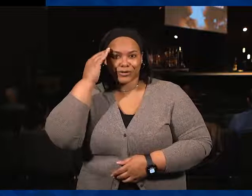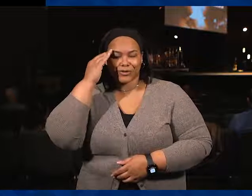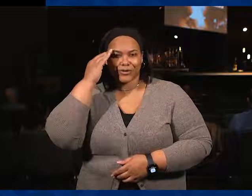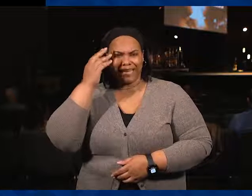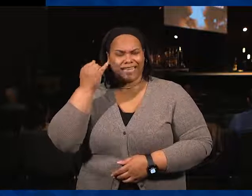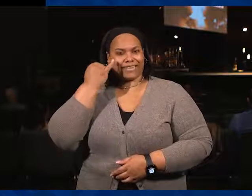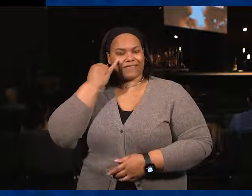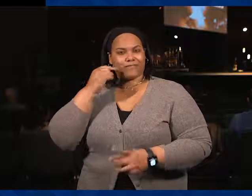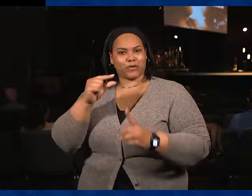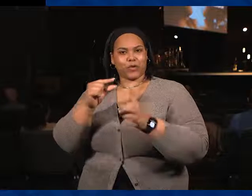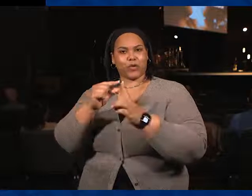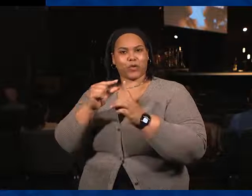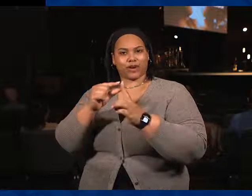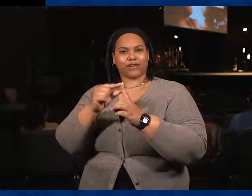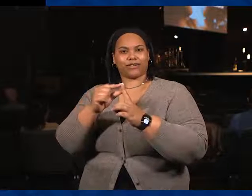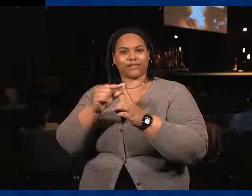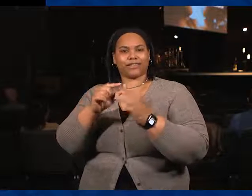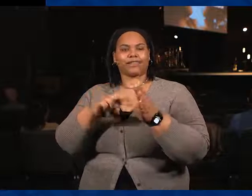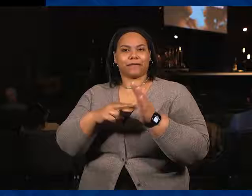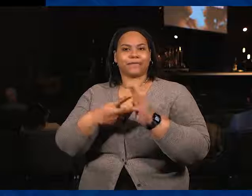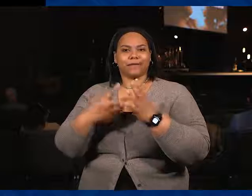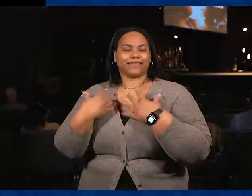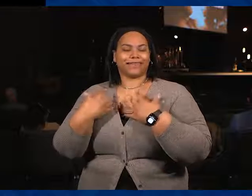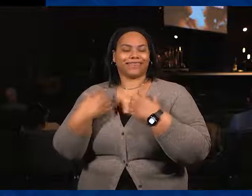word, there can be healing.